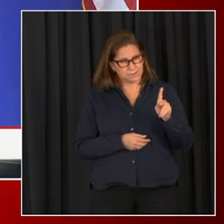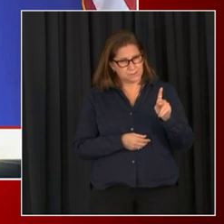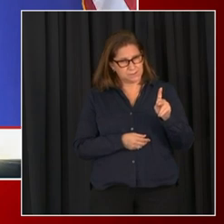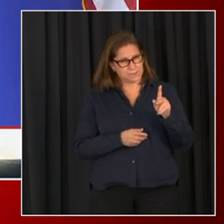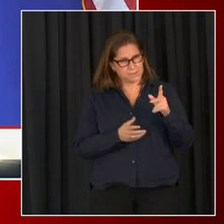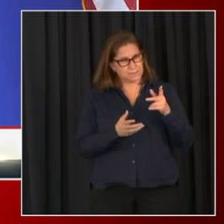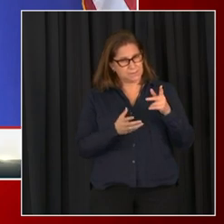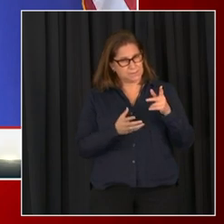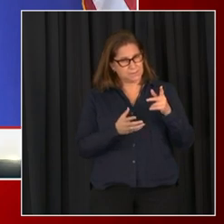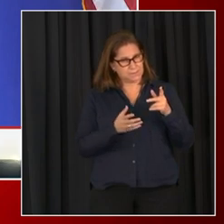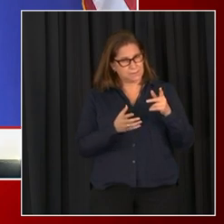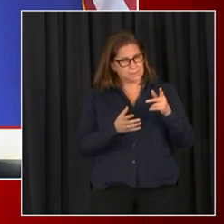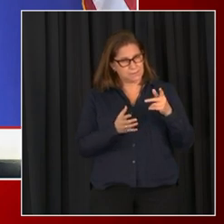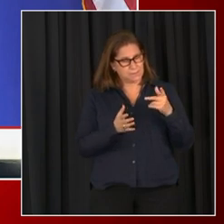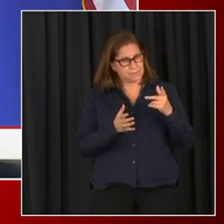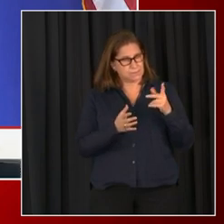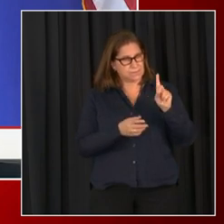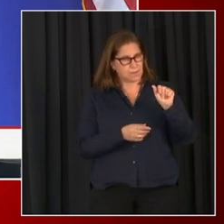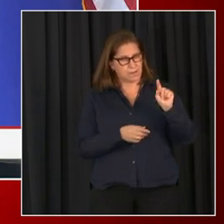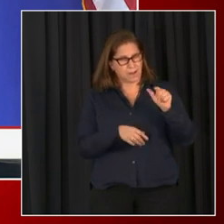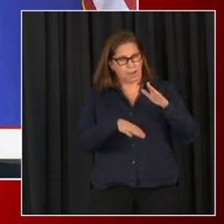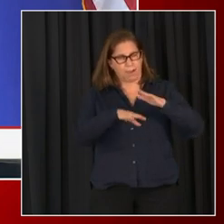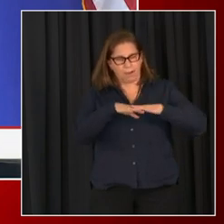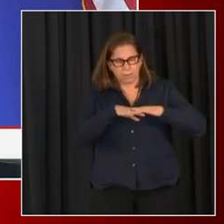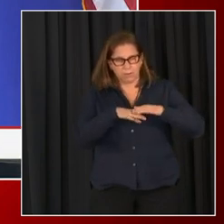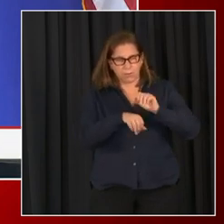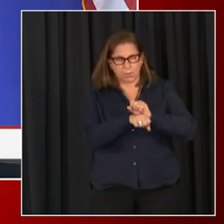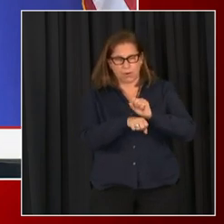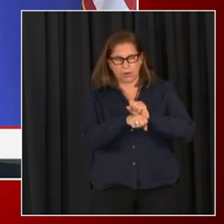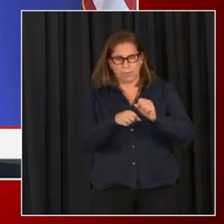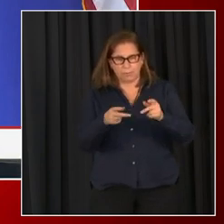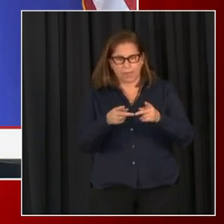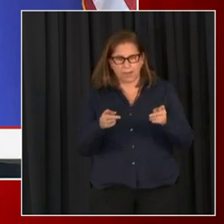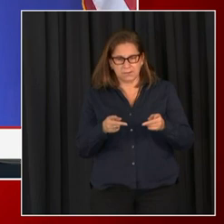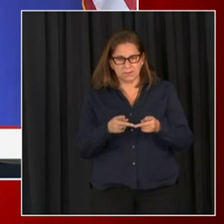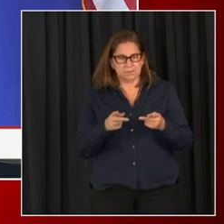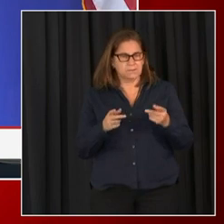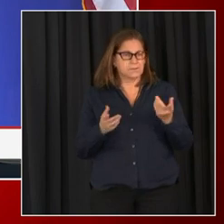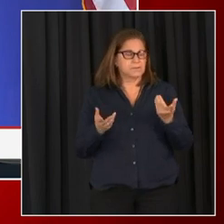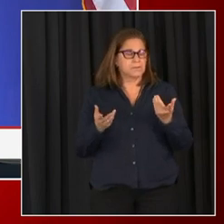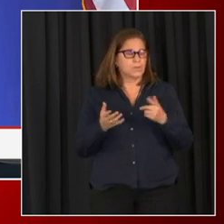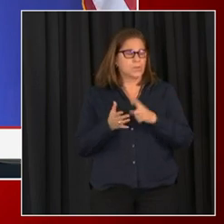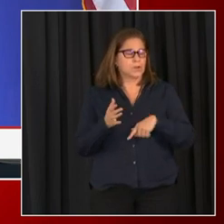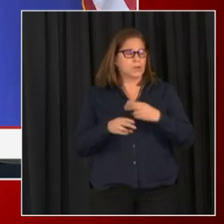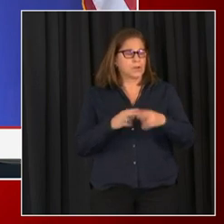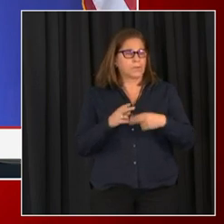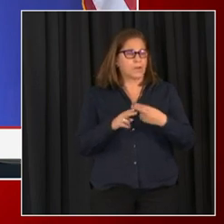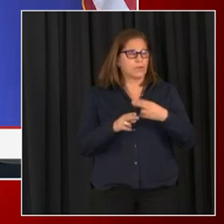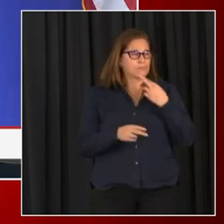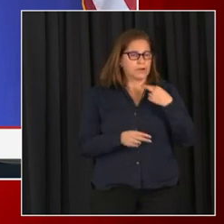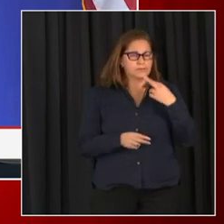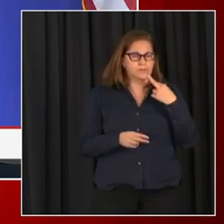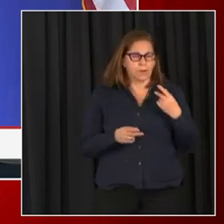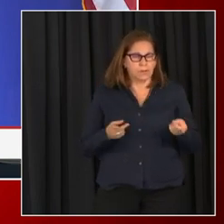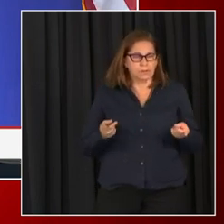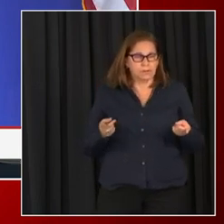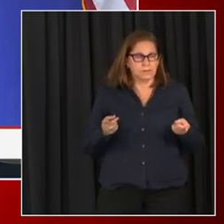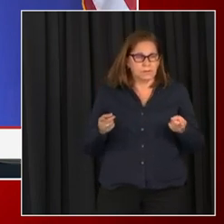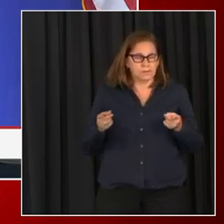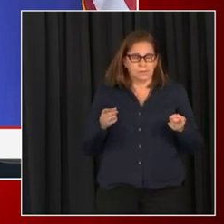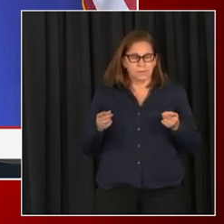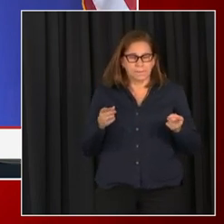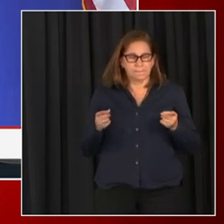of those come from restaurants as the workplace? So that's a great question. Thank you. So if restaurant